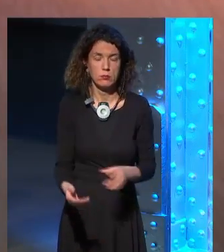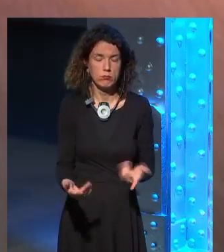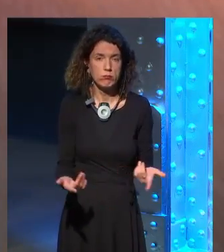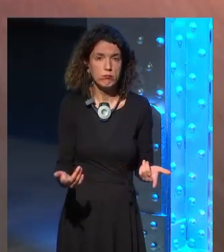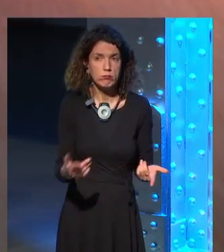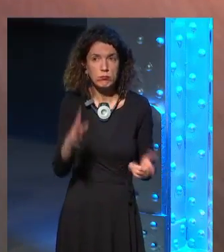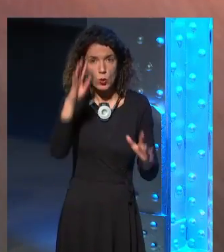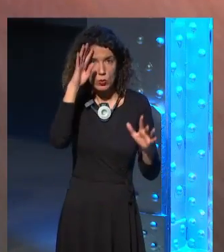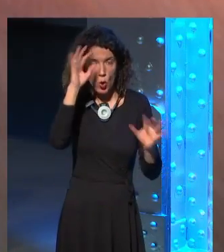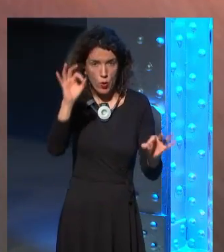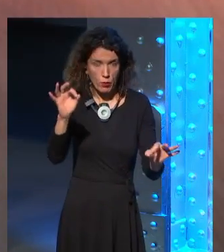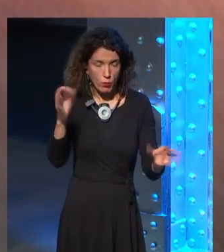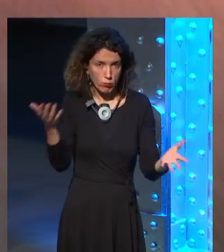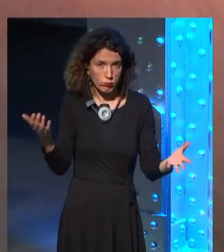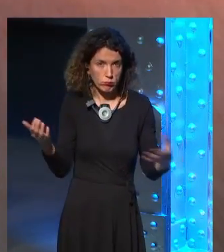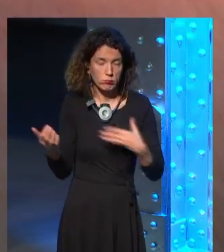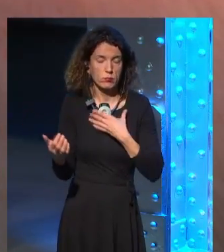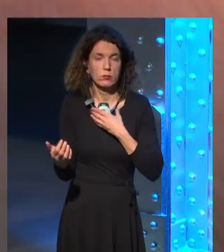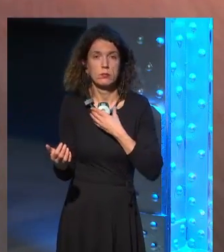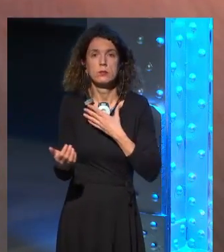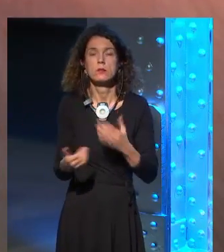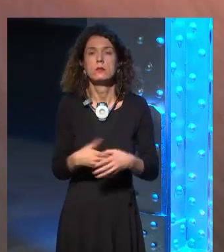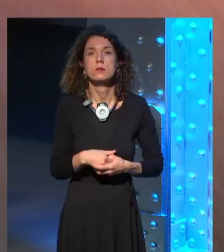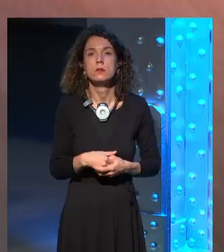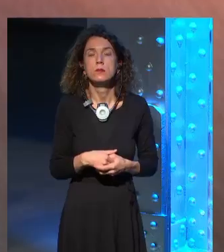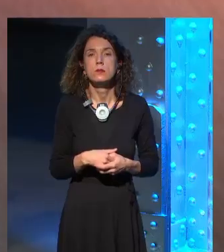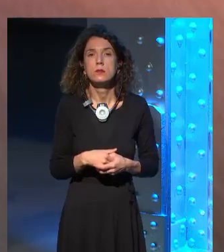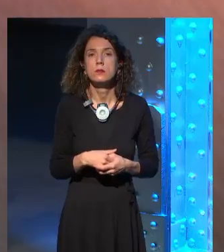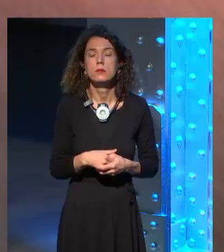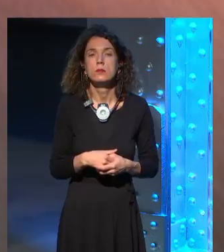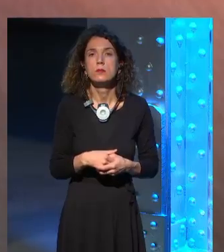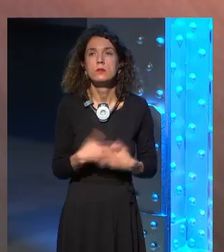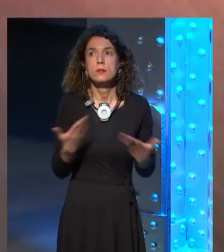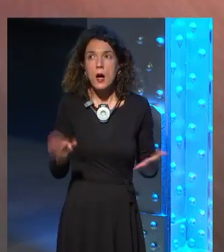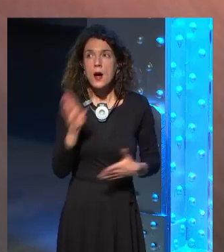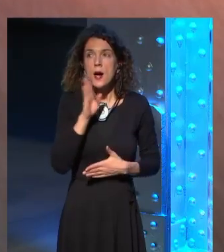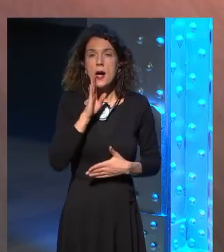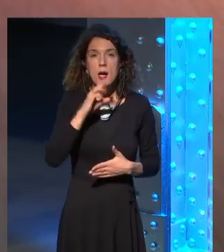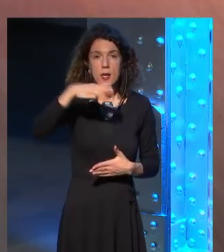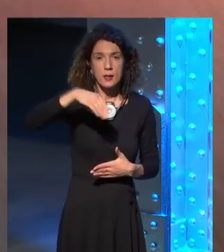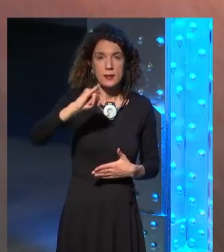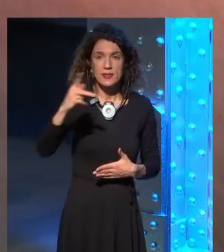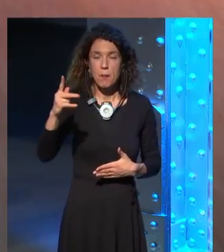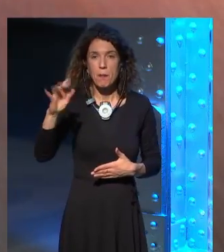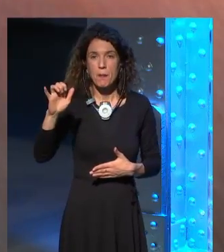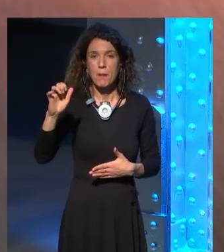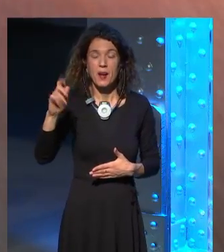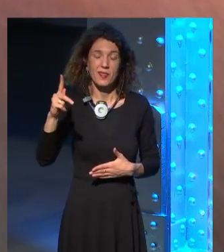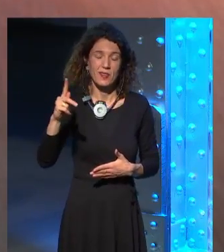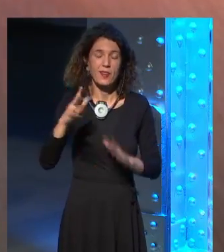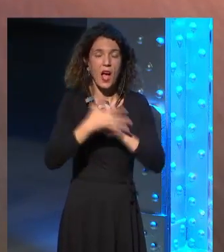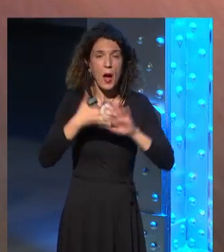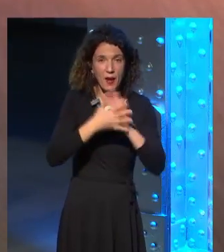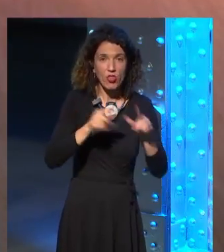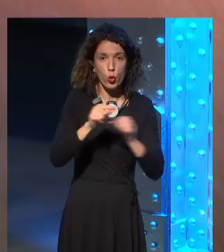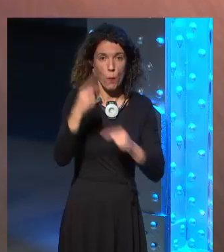obviously, like Mike was talking about, you know, that measurement and how it provides some guidance and attention to